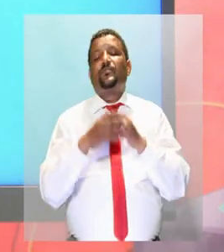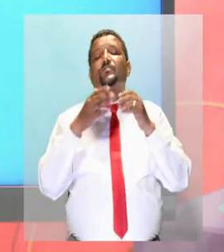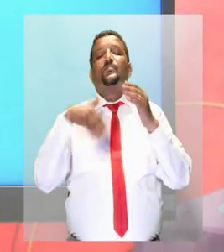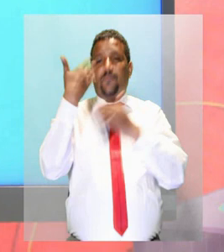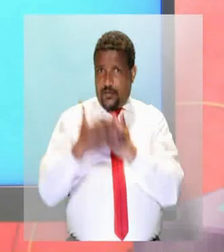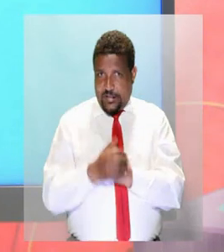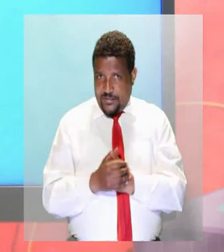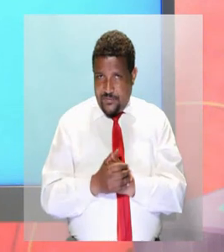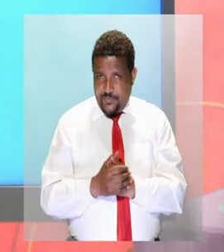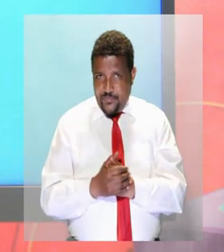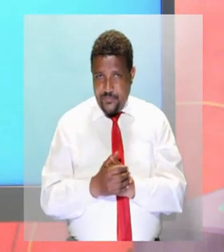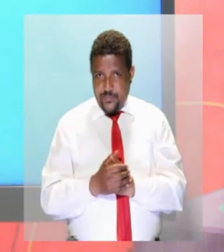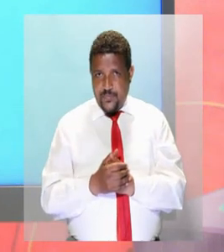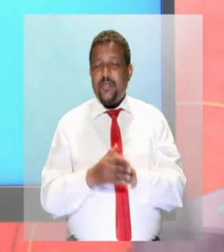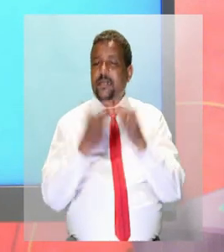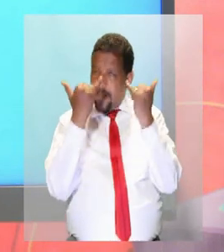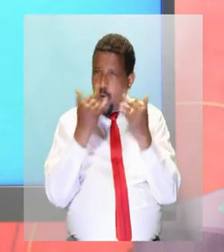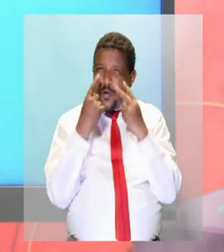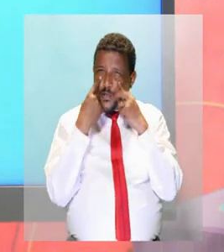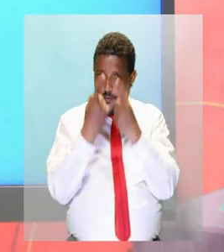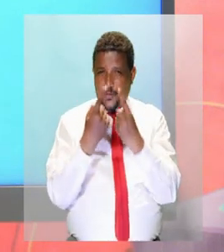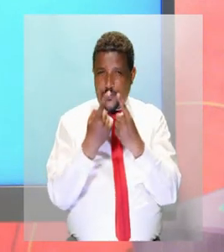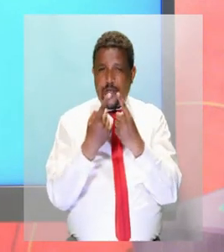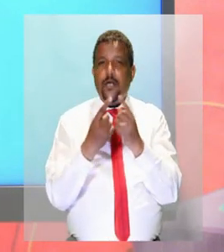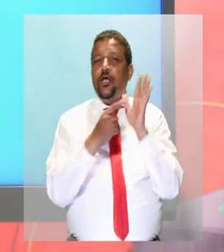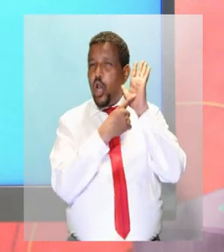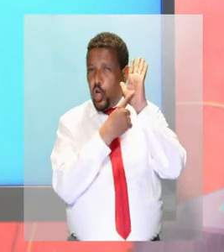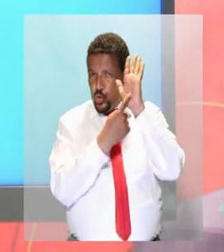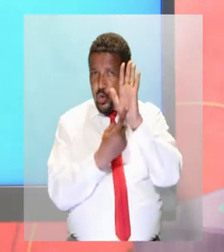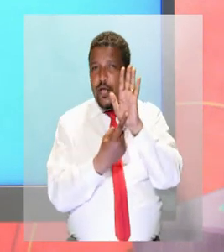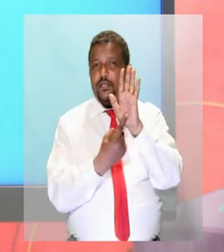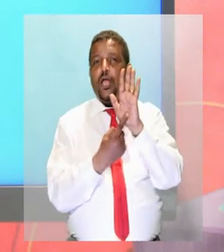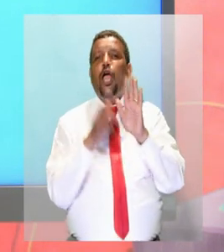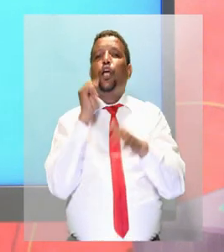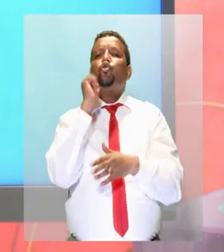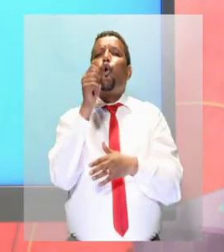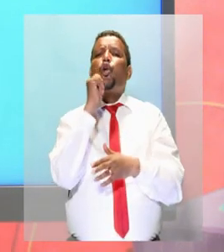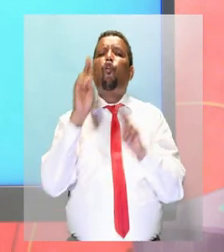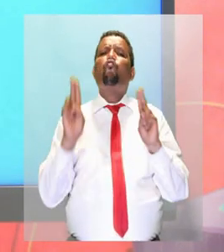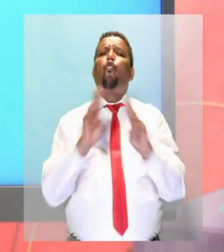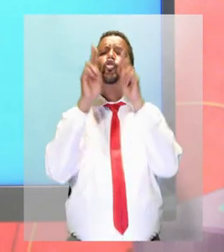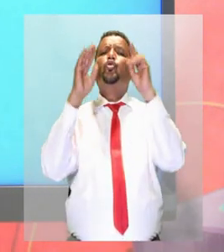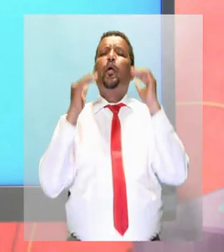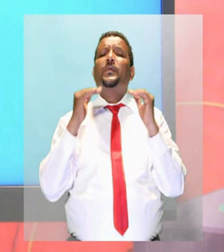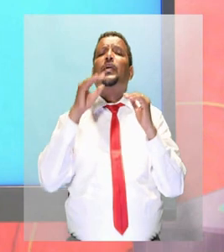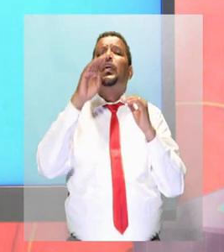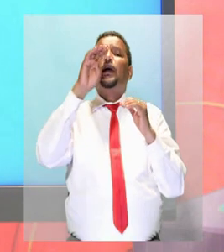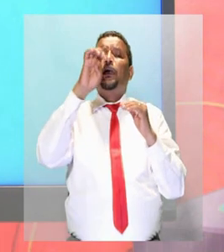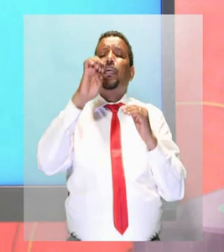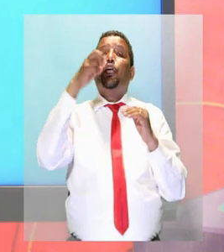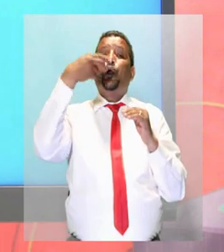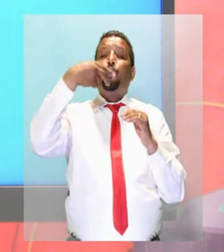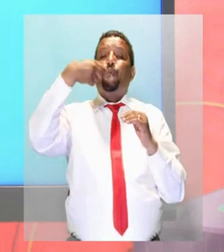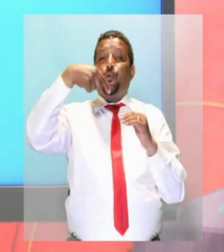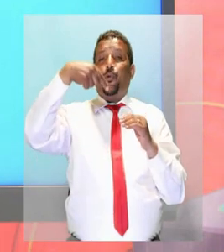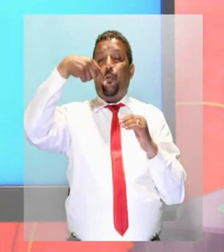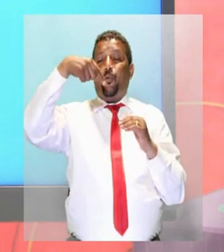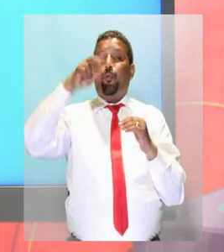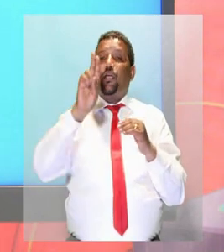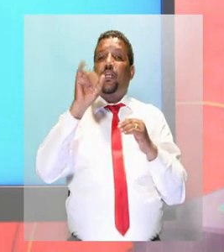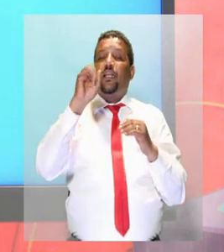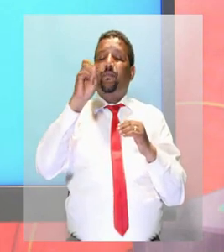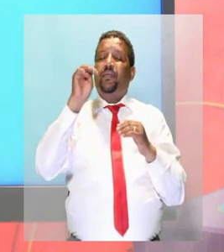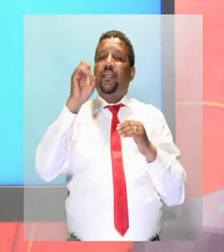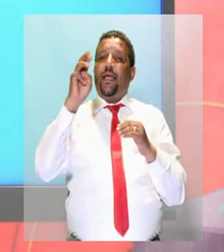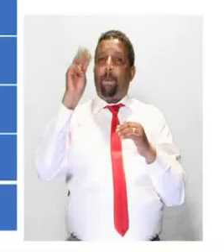Next, now let's illustrate the theory of consumer equilibrium using the following